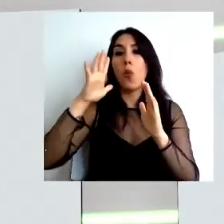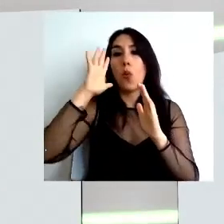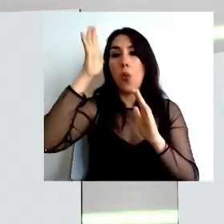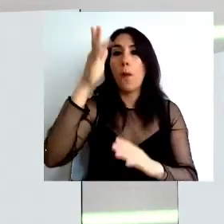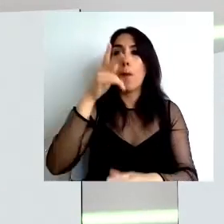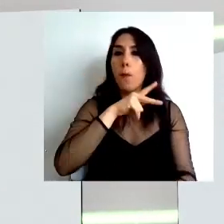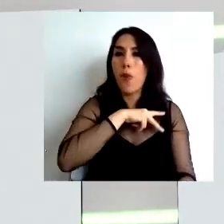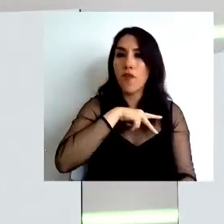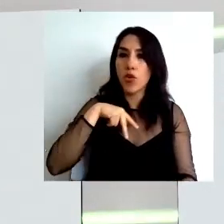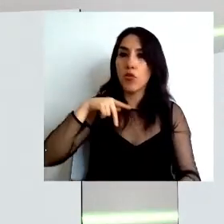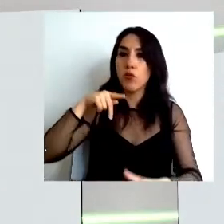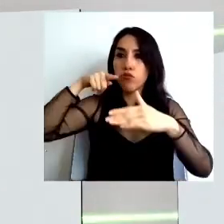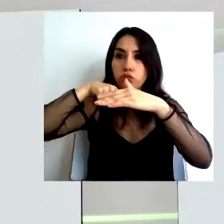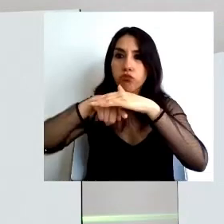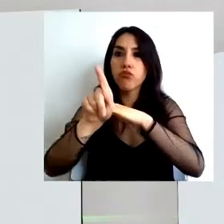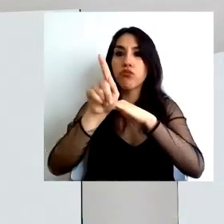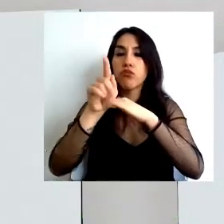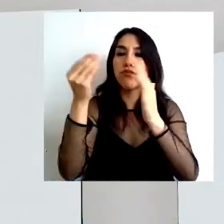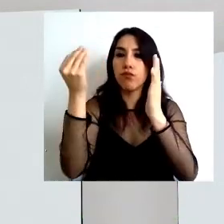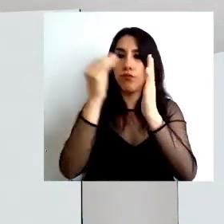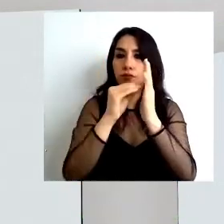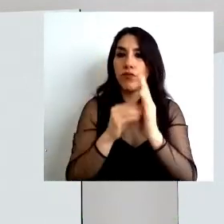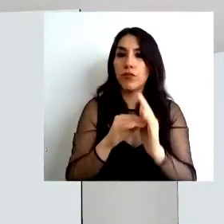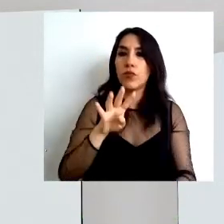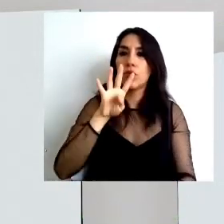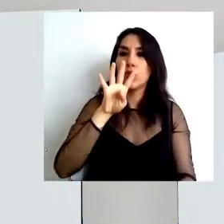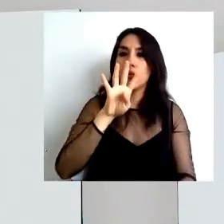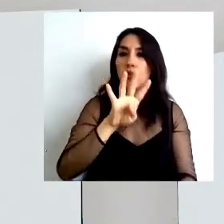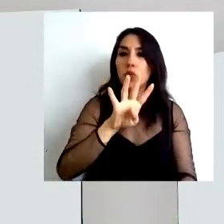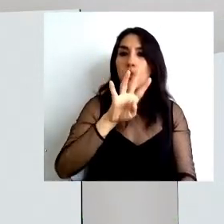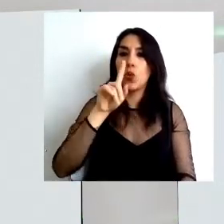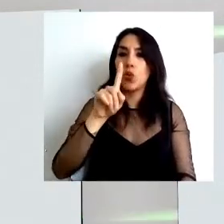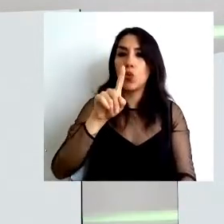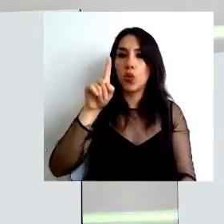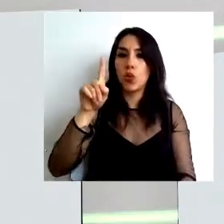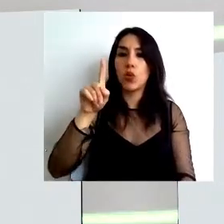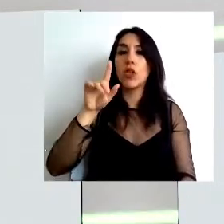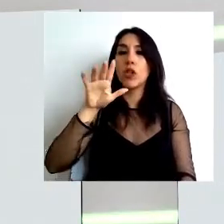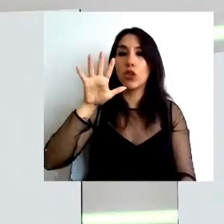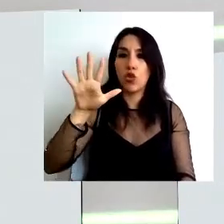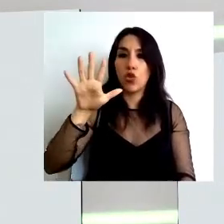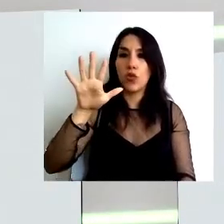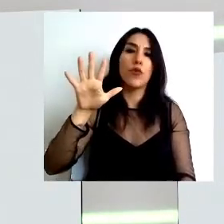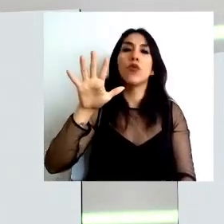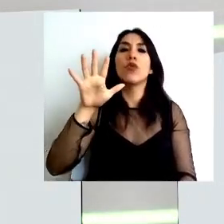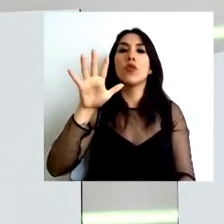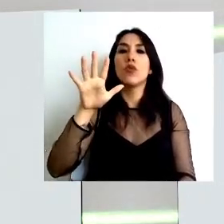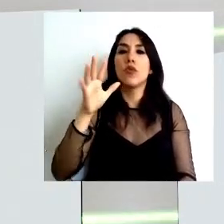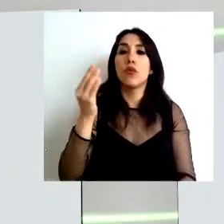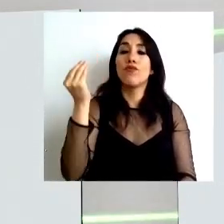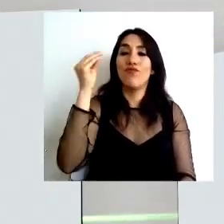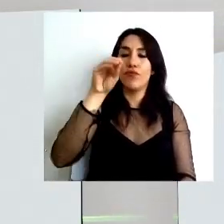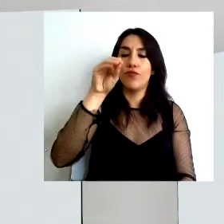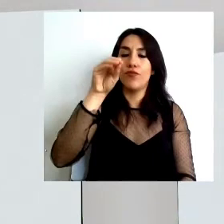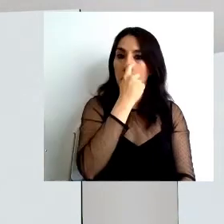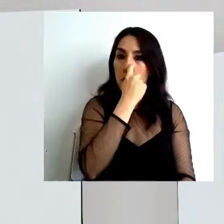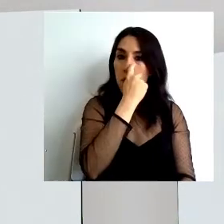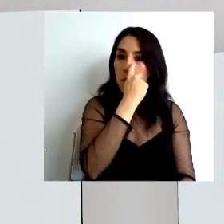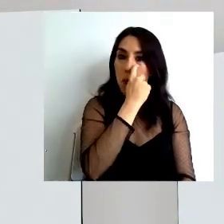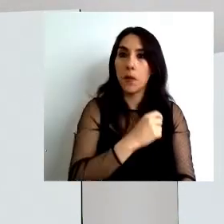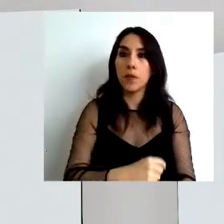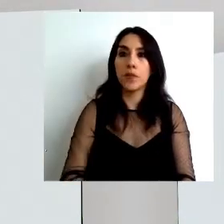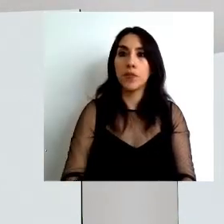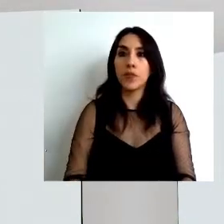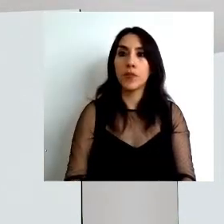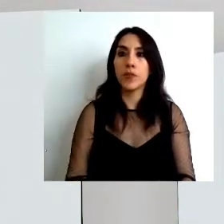421175. So I would ask my friendly supporters in the chat, whom I don't see right now, to